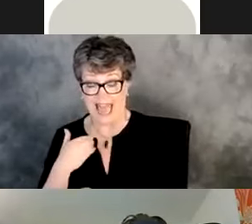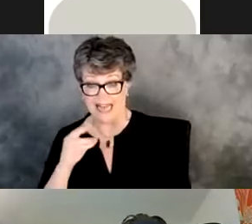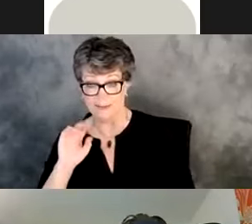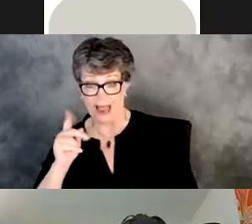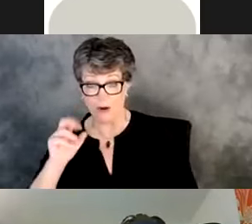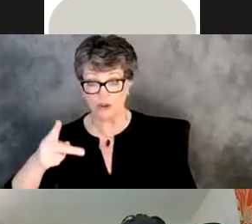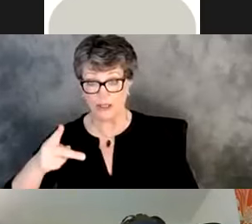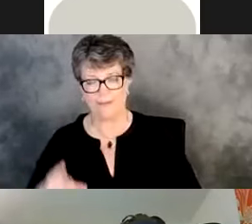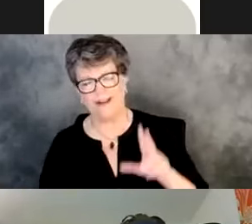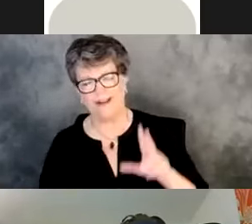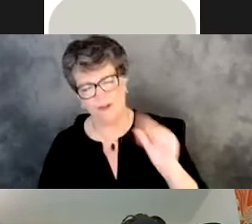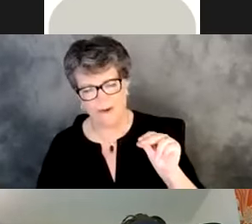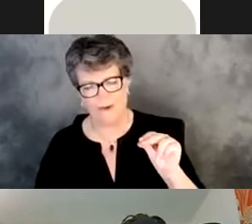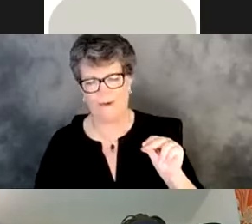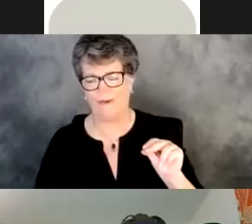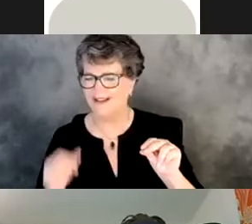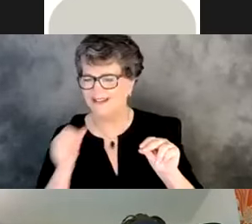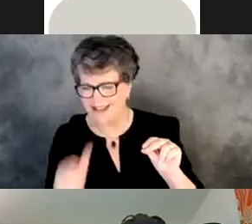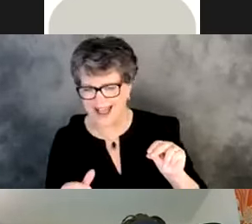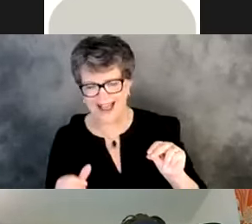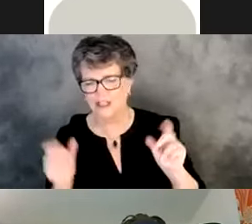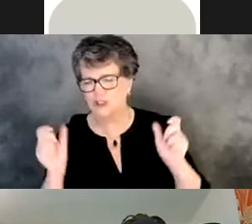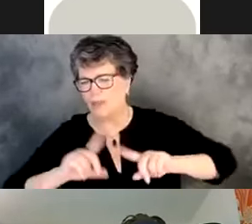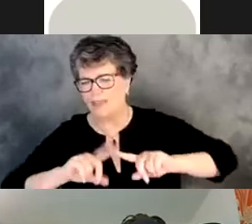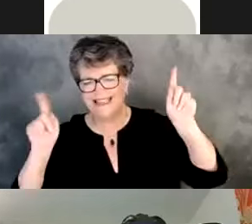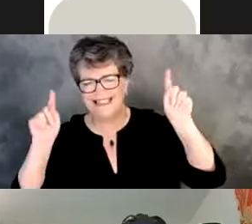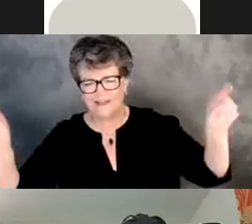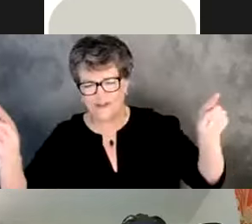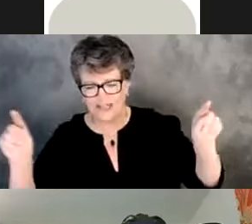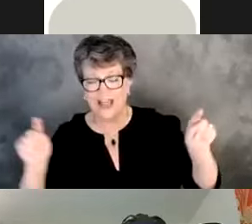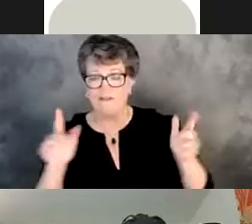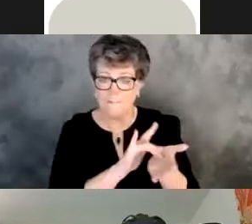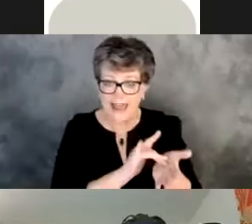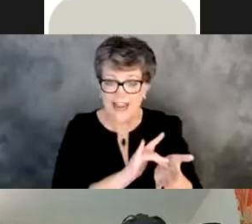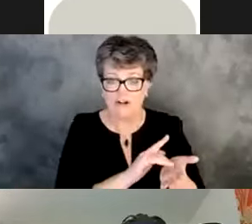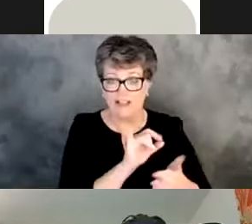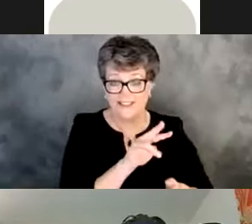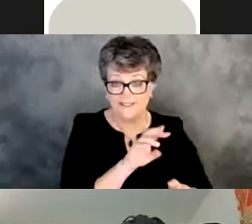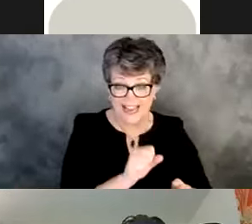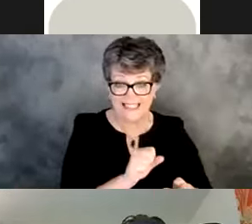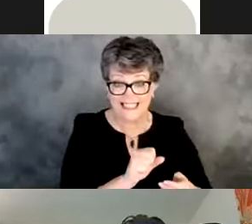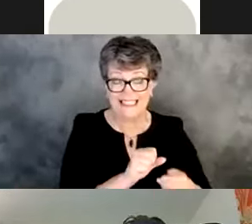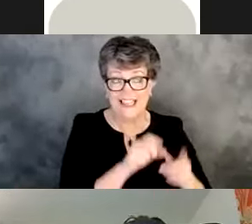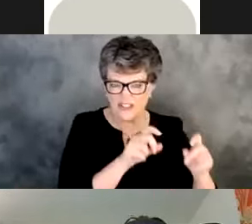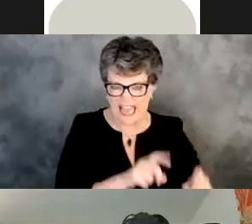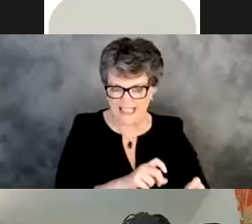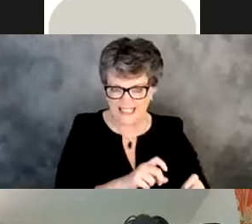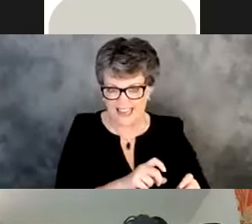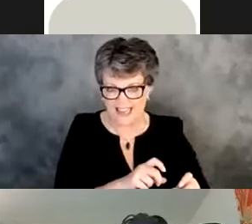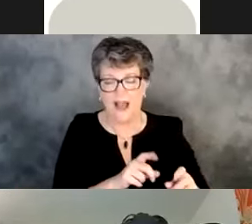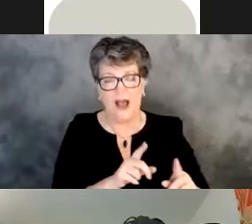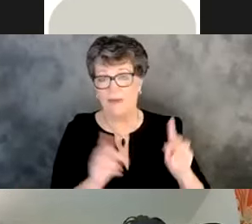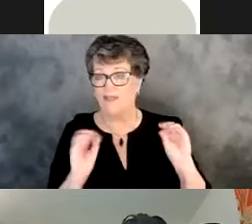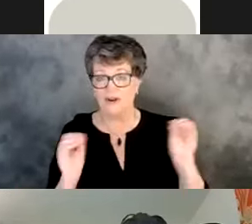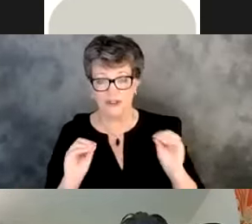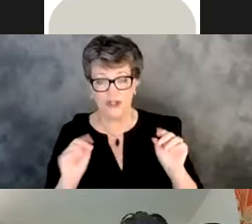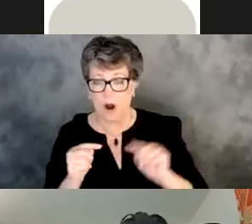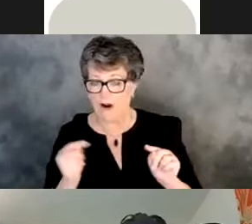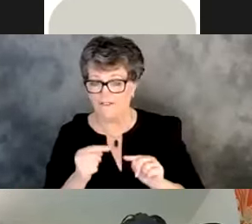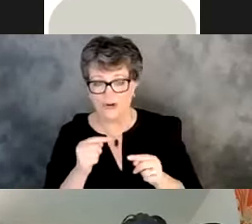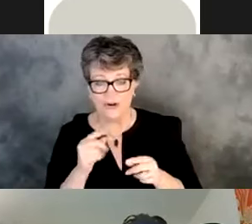the COVID-19 vaccine to come up with a conspiracy. And that's how all of that got started. But there are no harmful